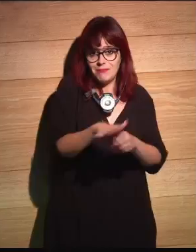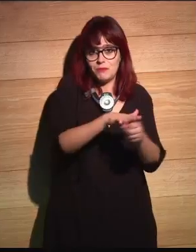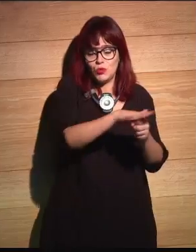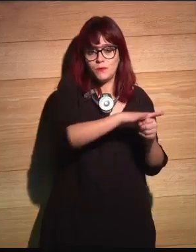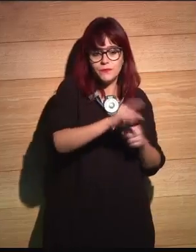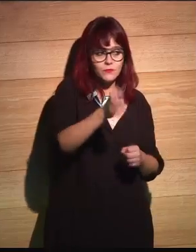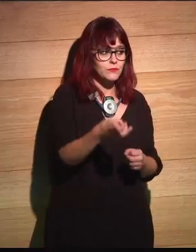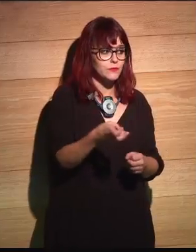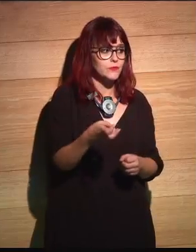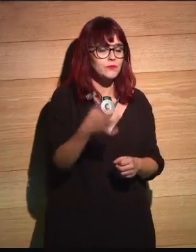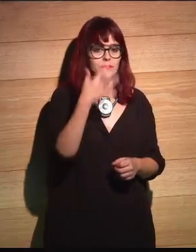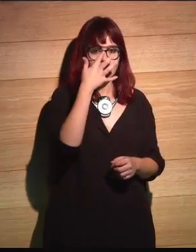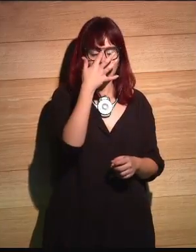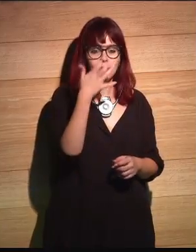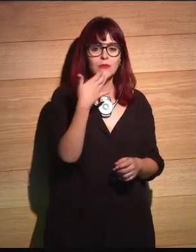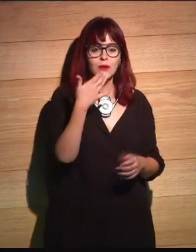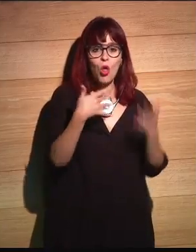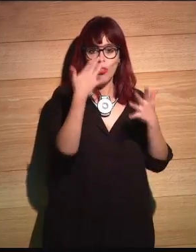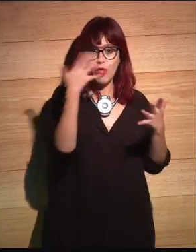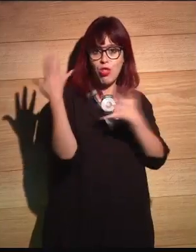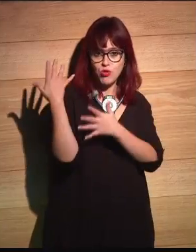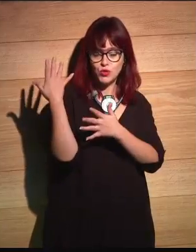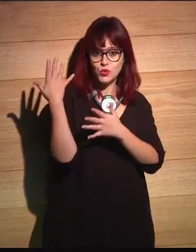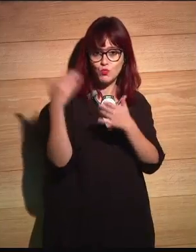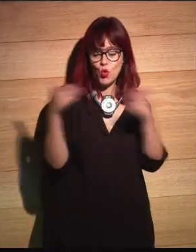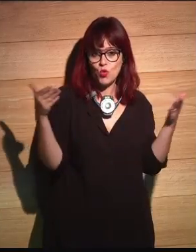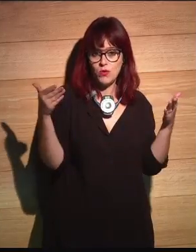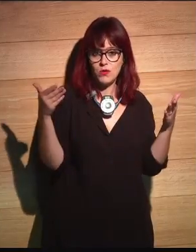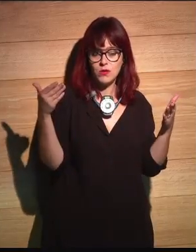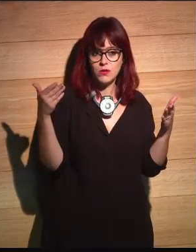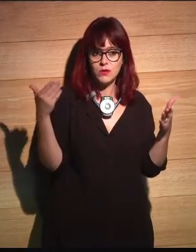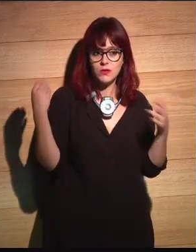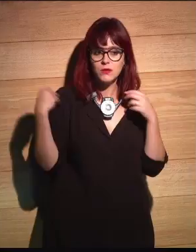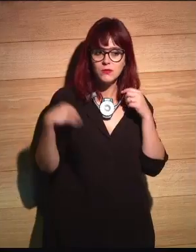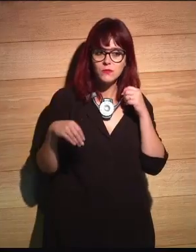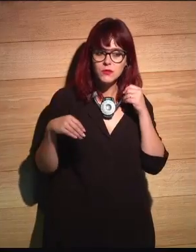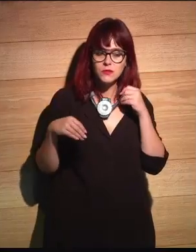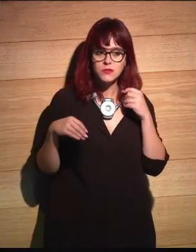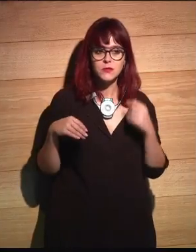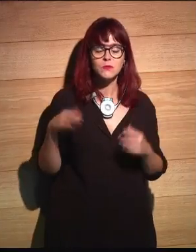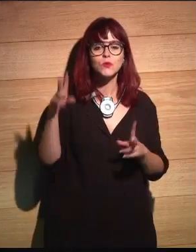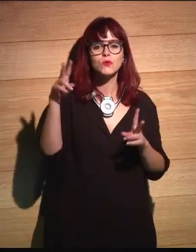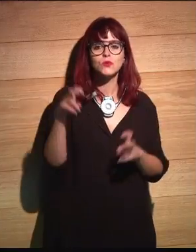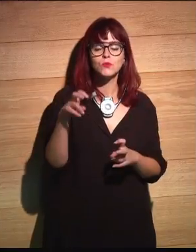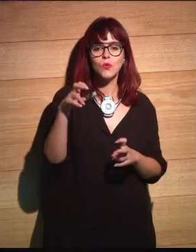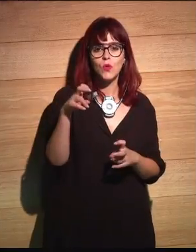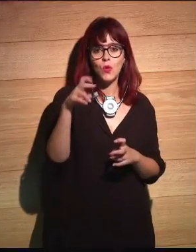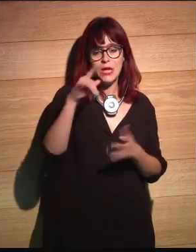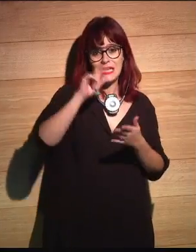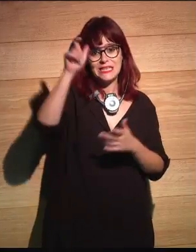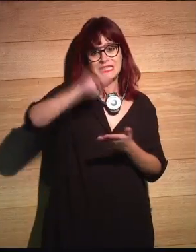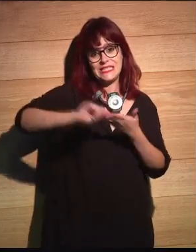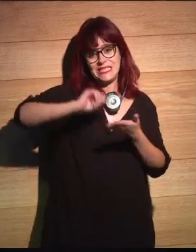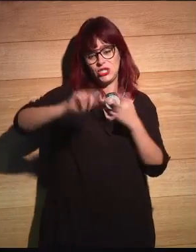example is 10 years ago we had Knausgård. You must have heard about him. He wrote like